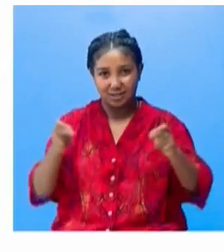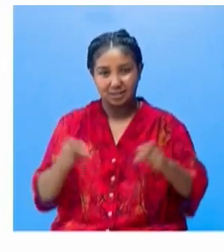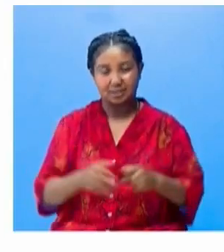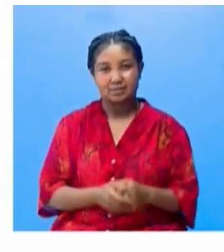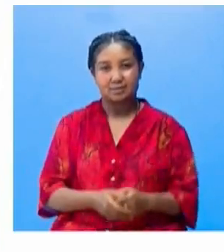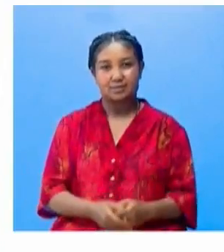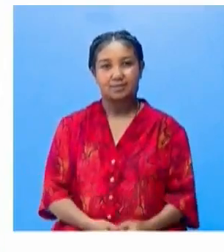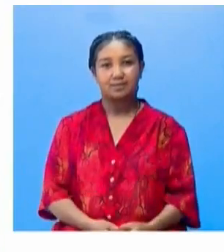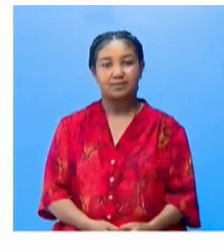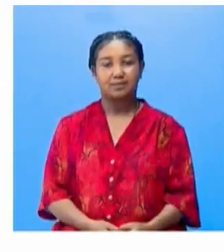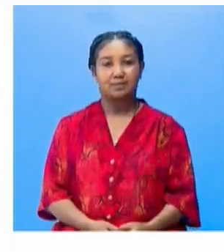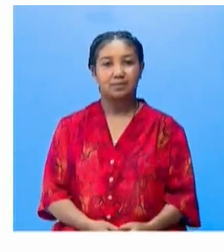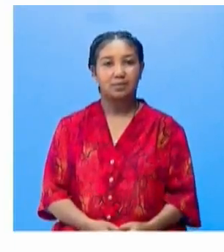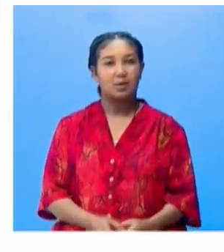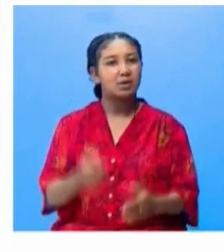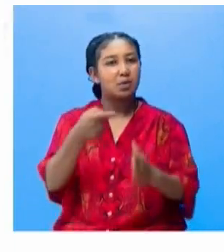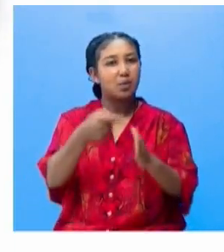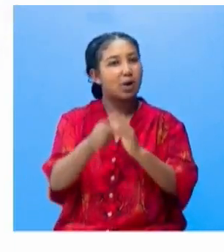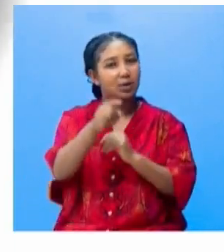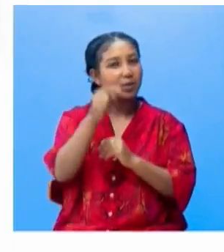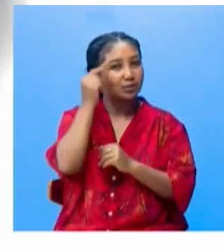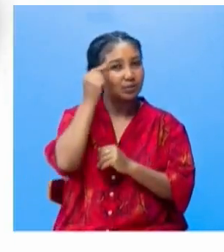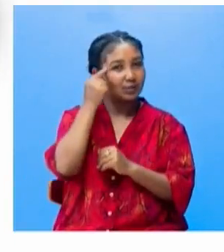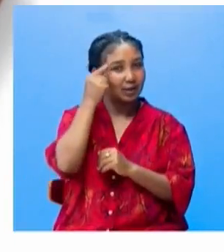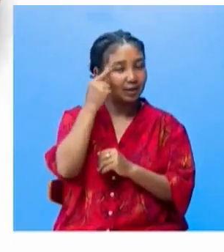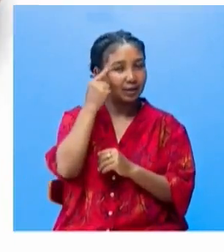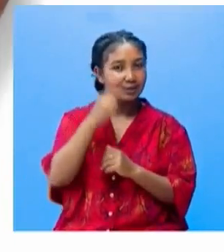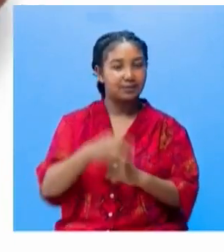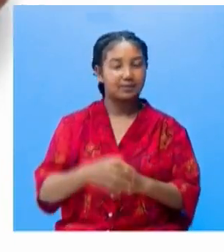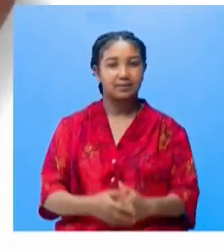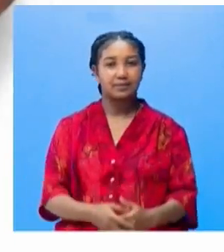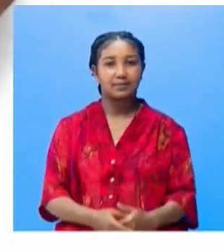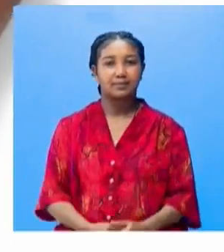What do you think? What do you think?